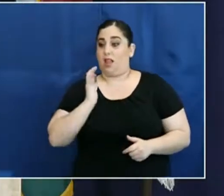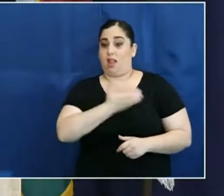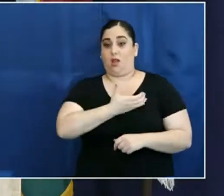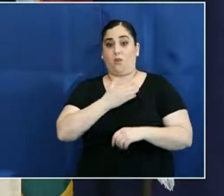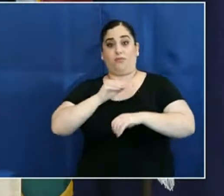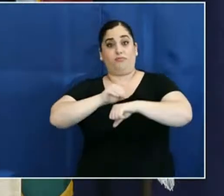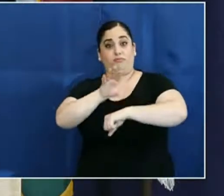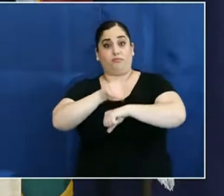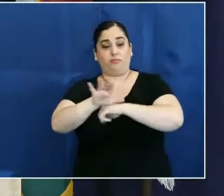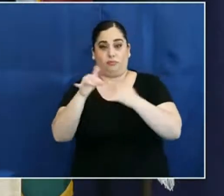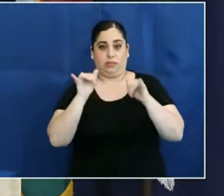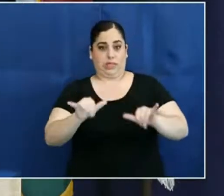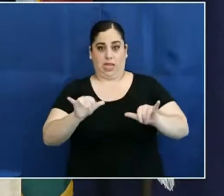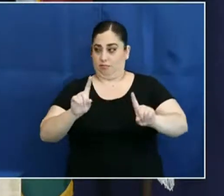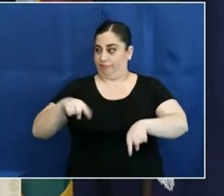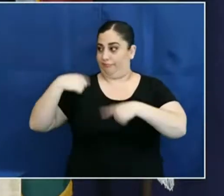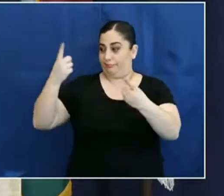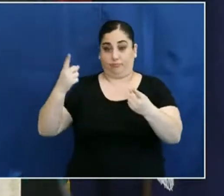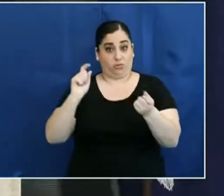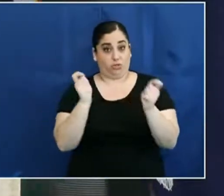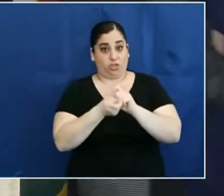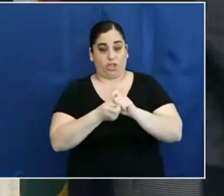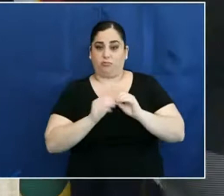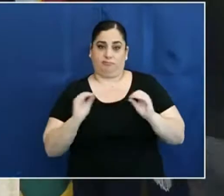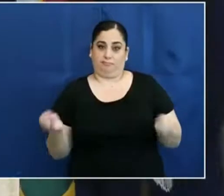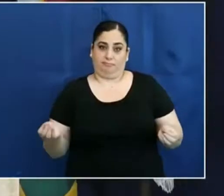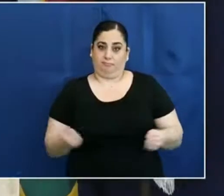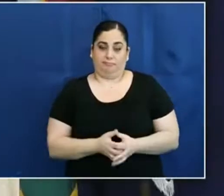stand. Thank you.